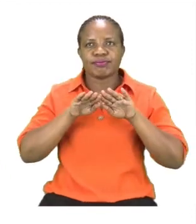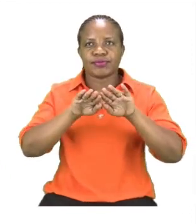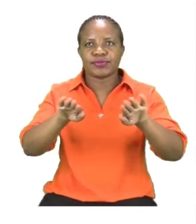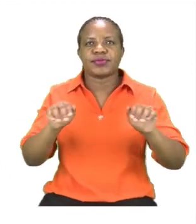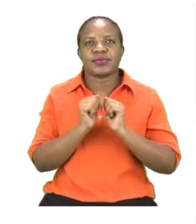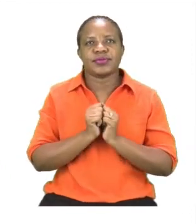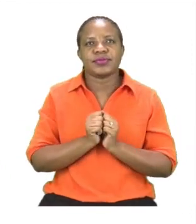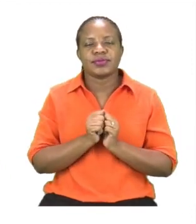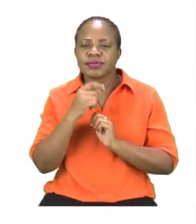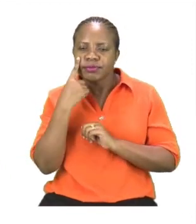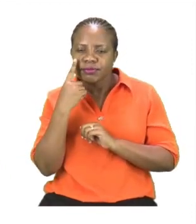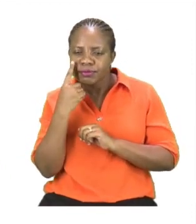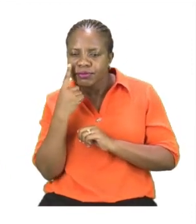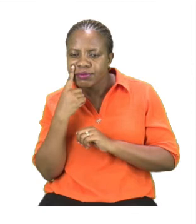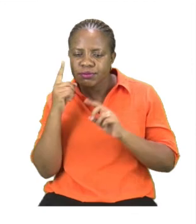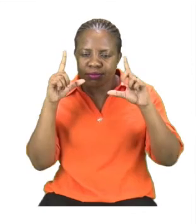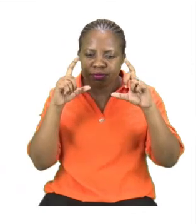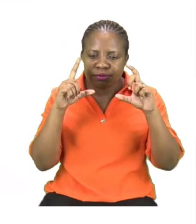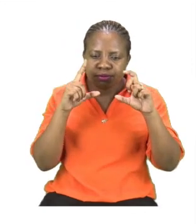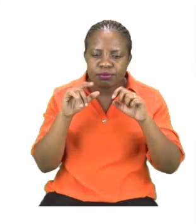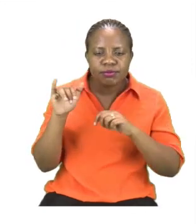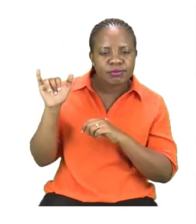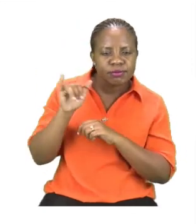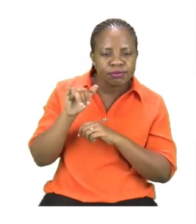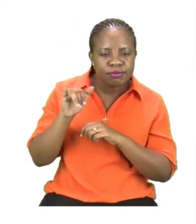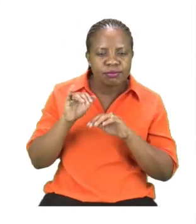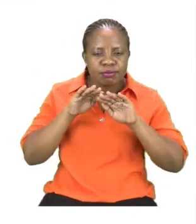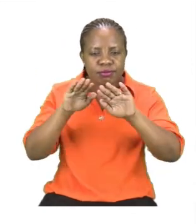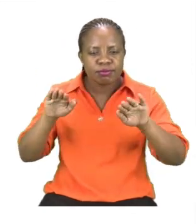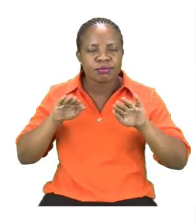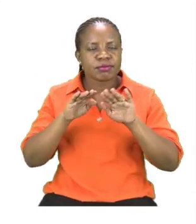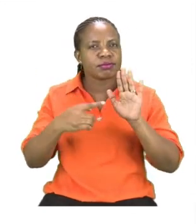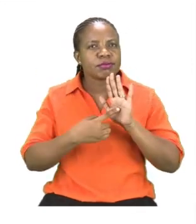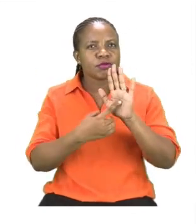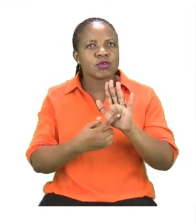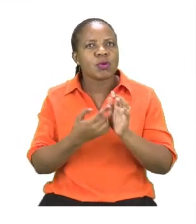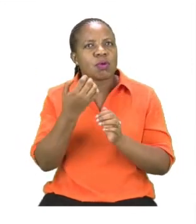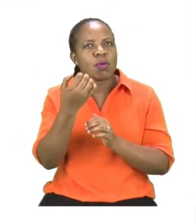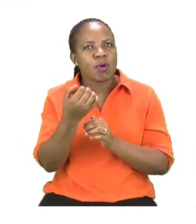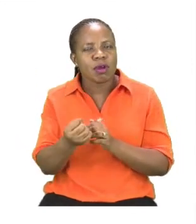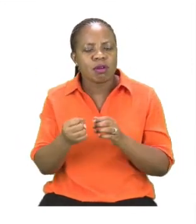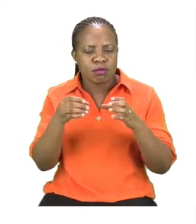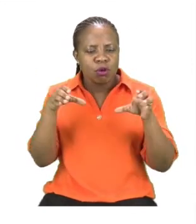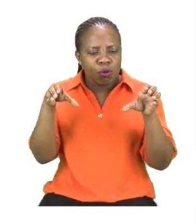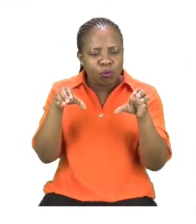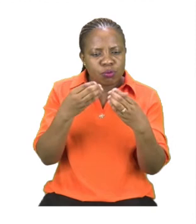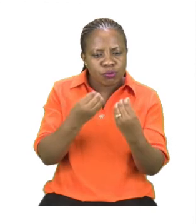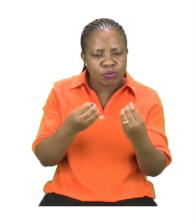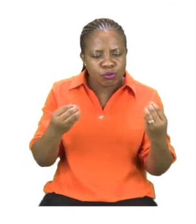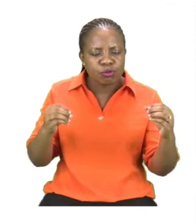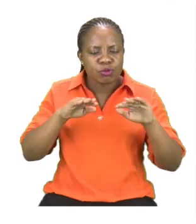If you check closely, there is a group of children that are swimming. So inside that